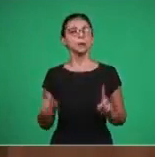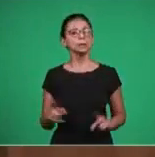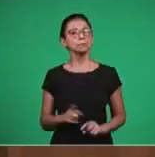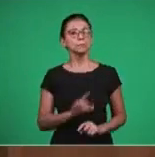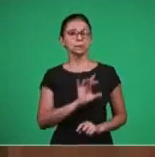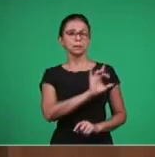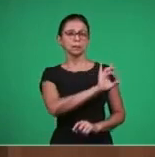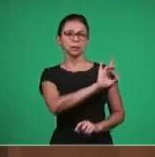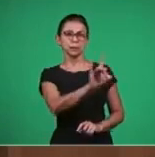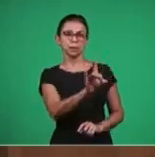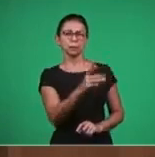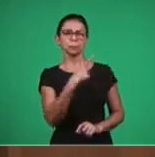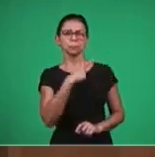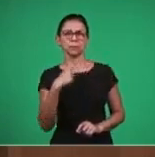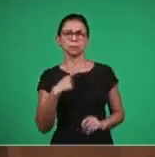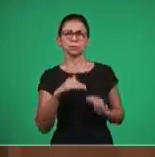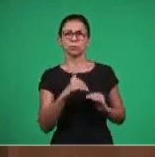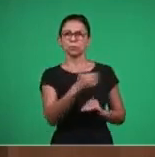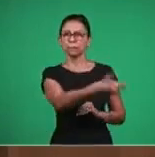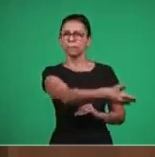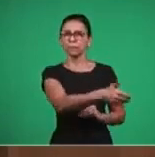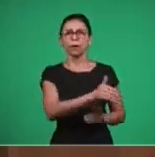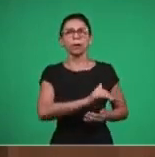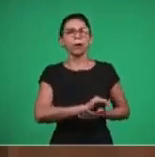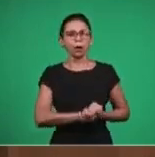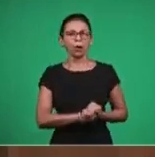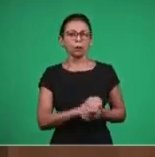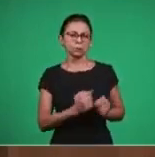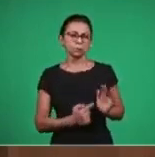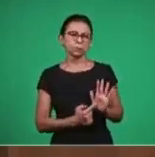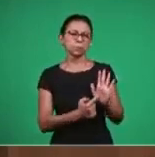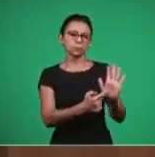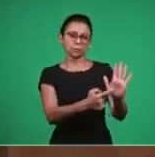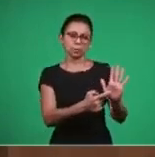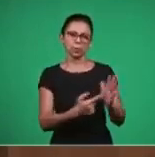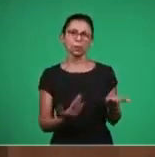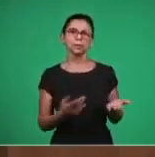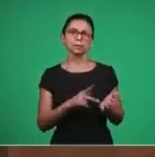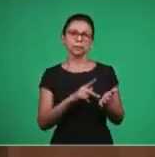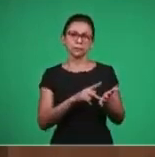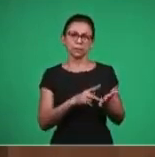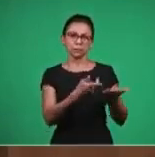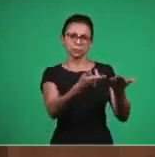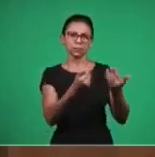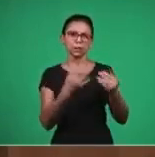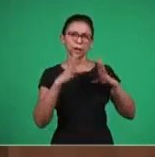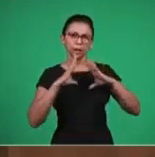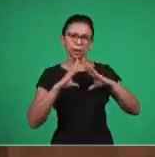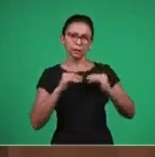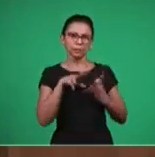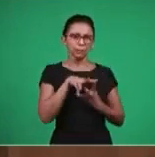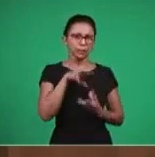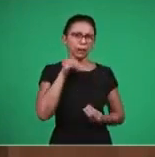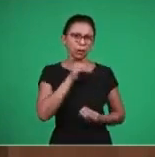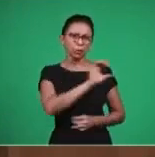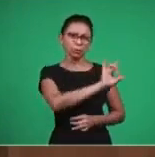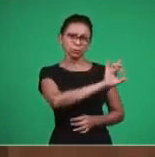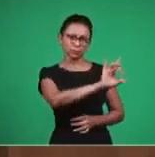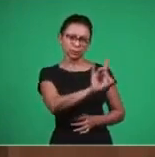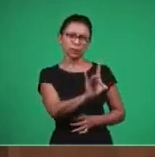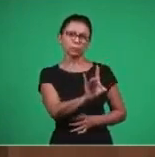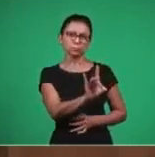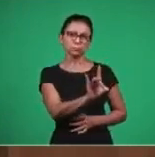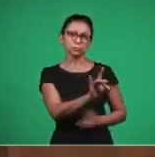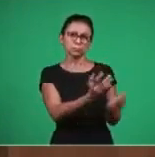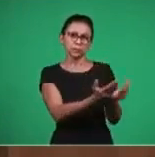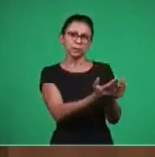What is important is that each person take care of their own flock and bring them to green pastures and calm waters. The